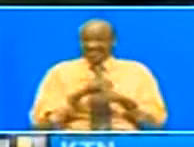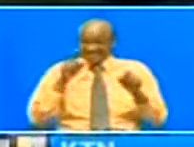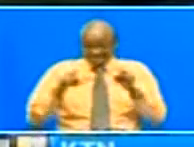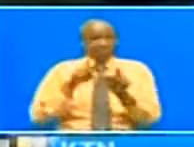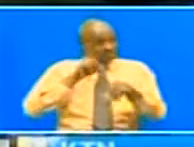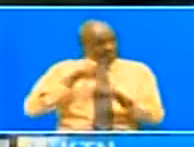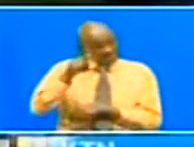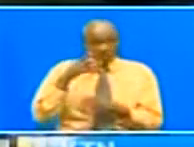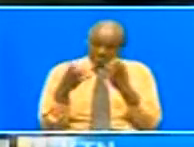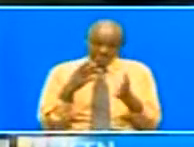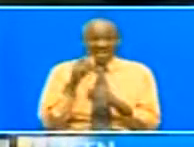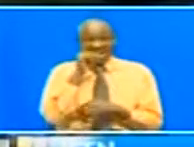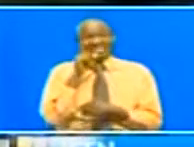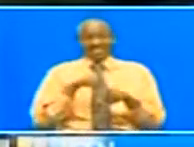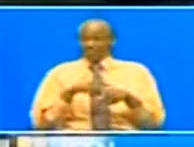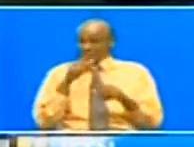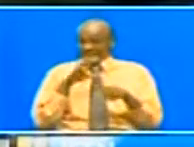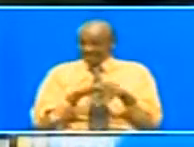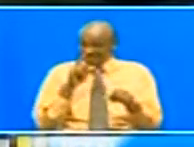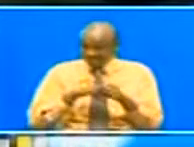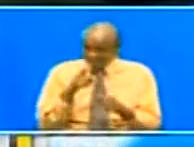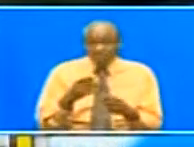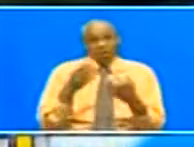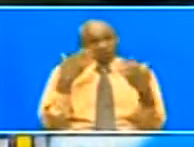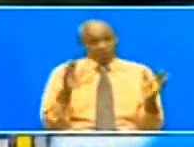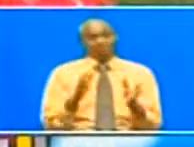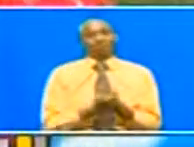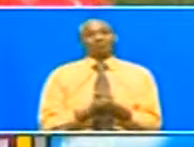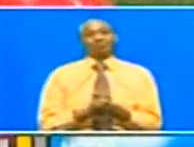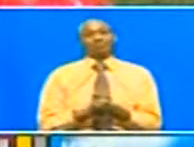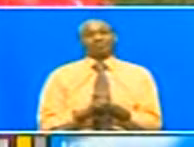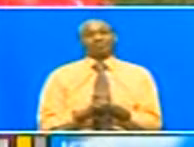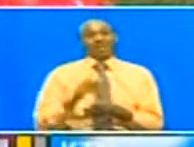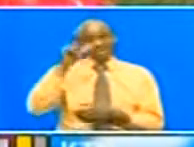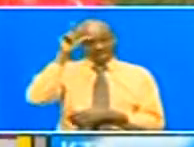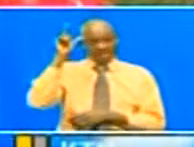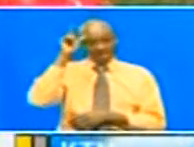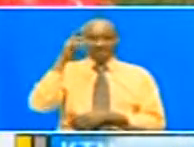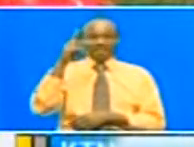the 2015 London elite field as the greatest ever assembled. Lynn Washira, KTN.